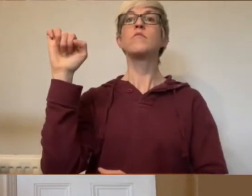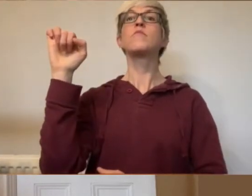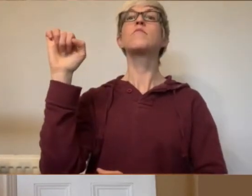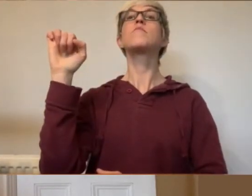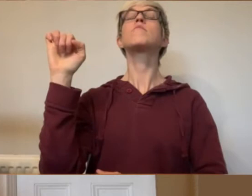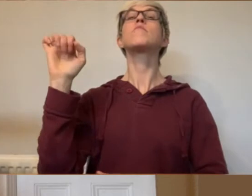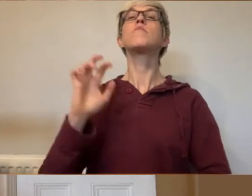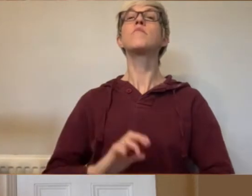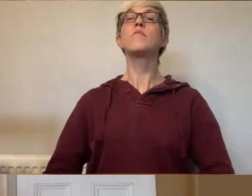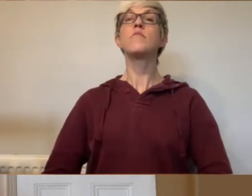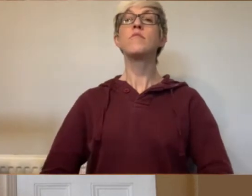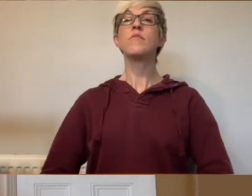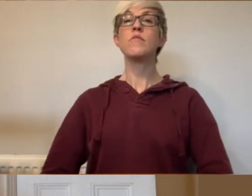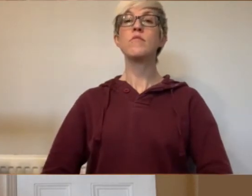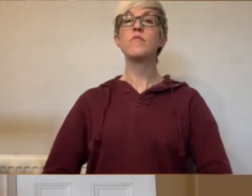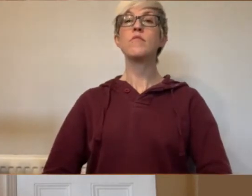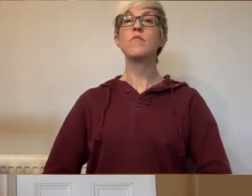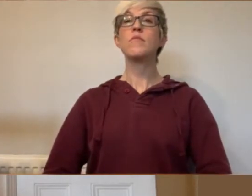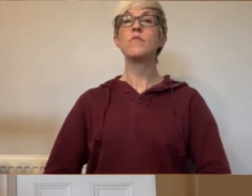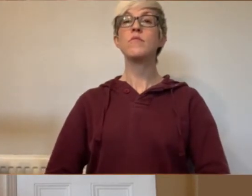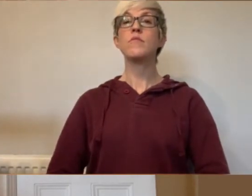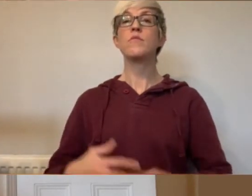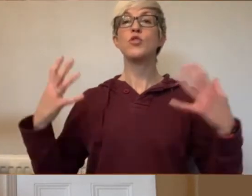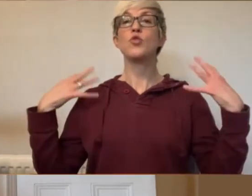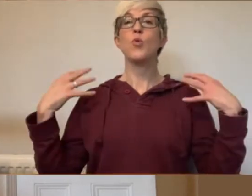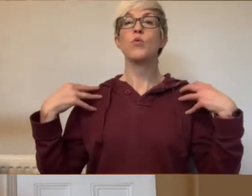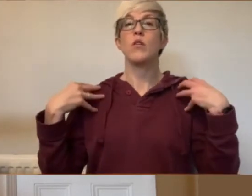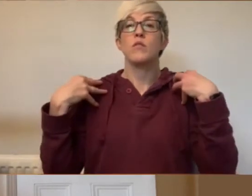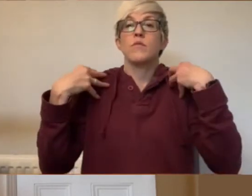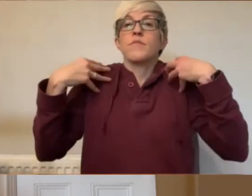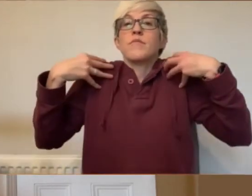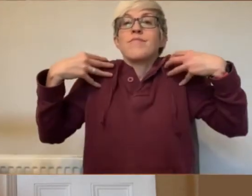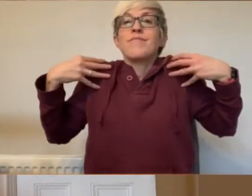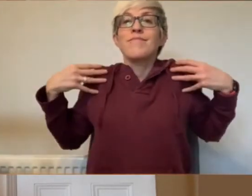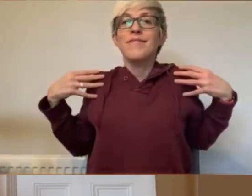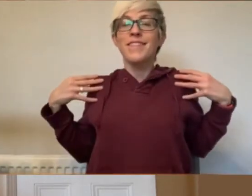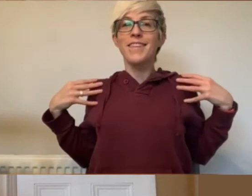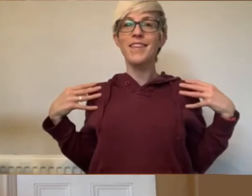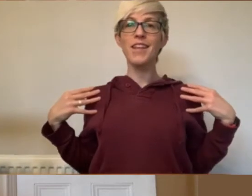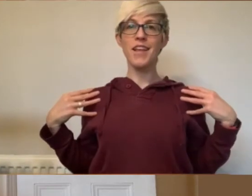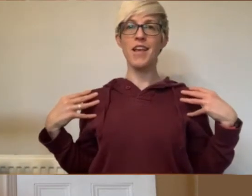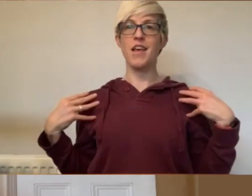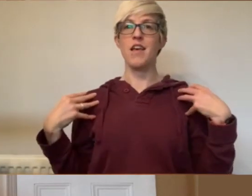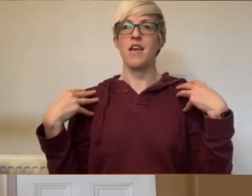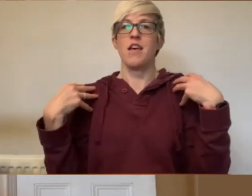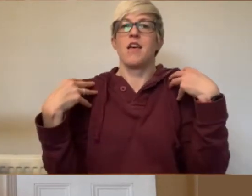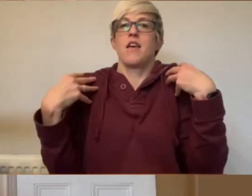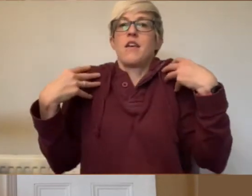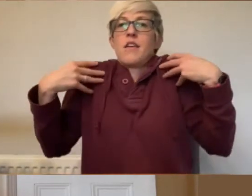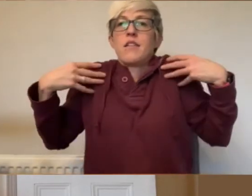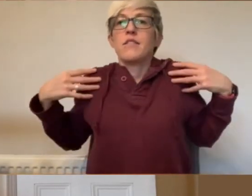is really drawing up and we're sat up nice and tall. Circling the shoulders, just giving them a move.